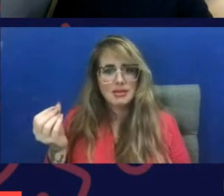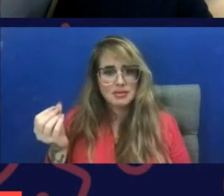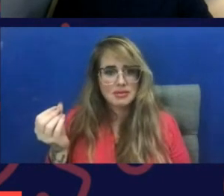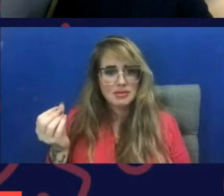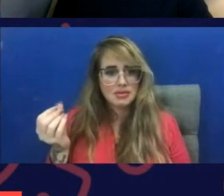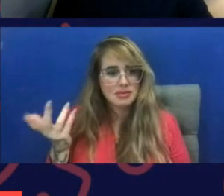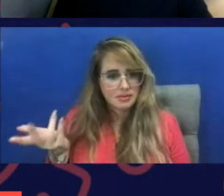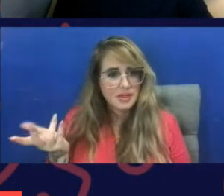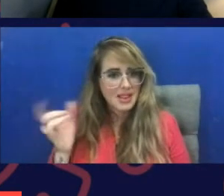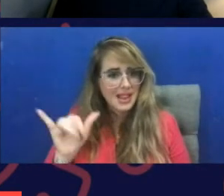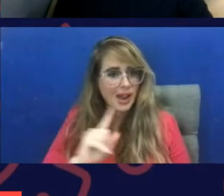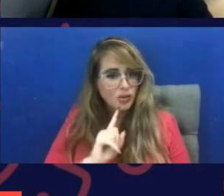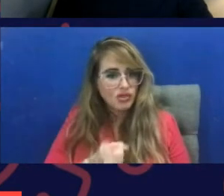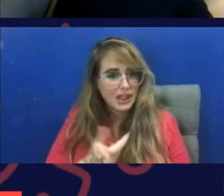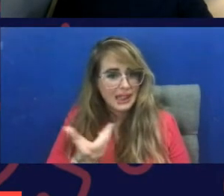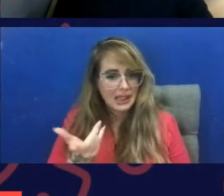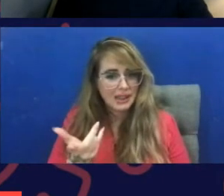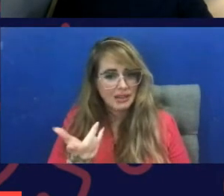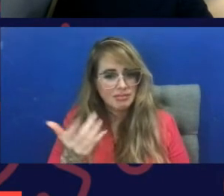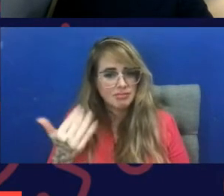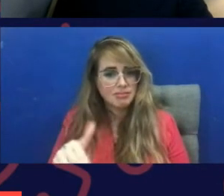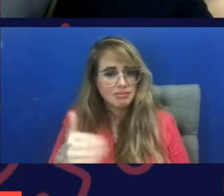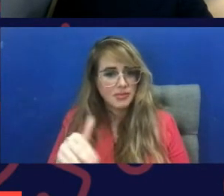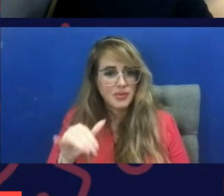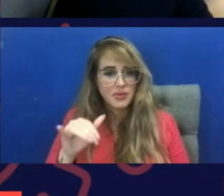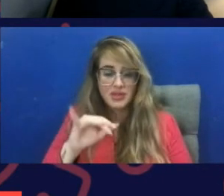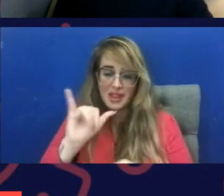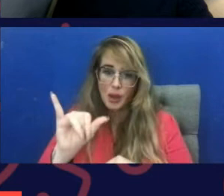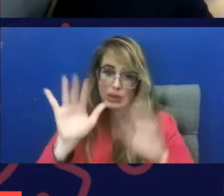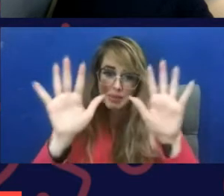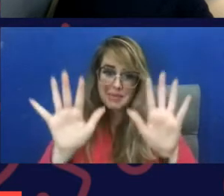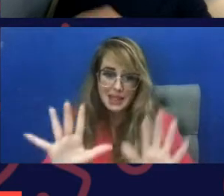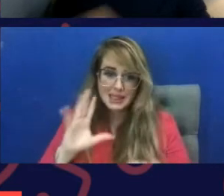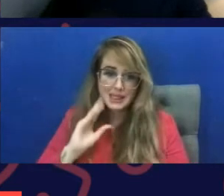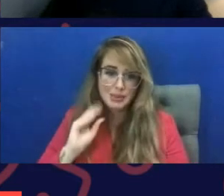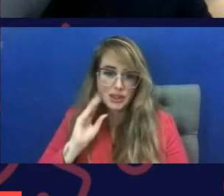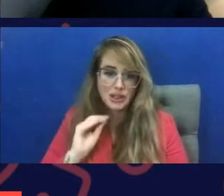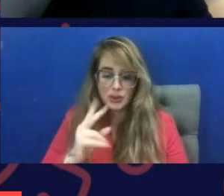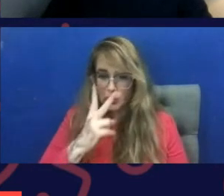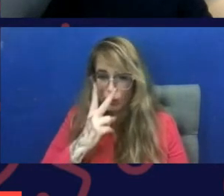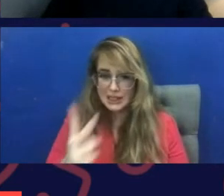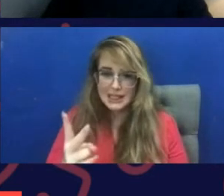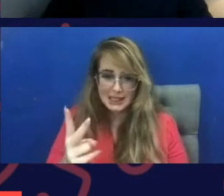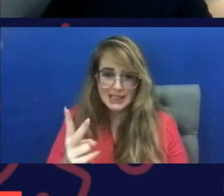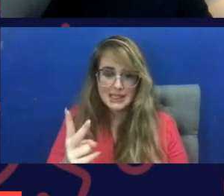and it really it that was an amazing experience to see,